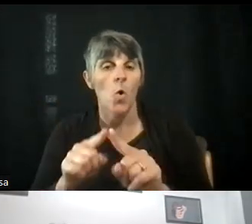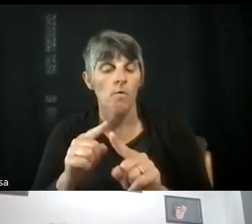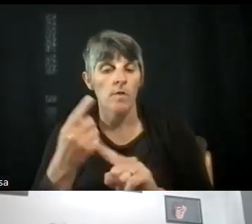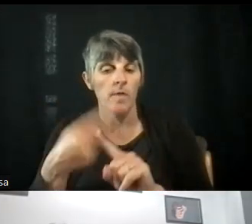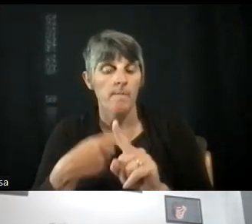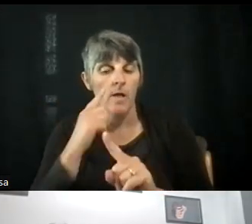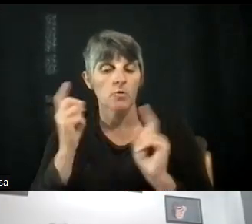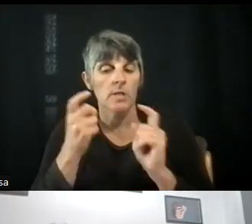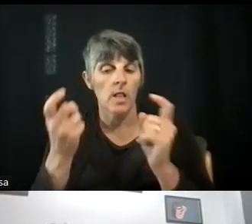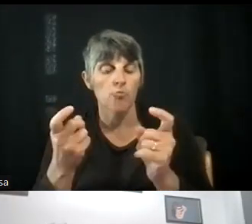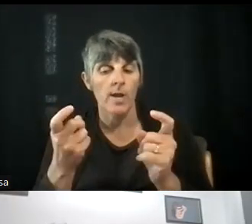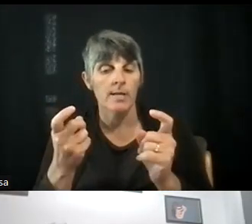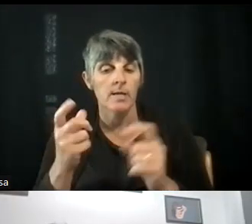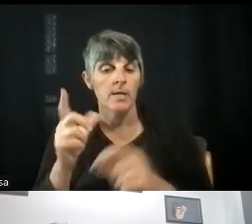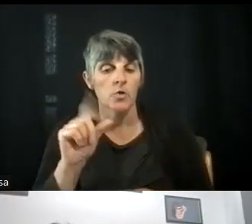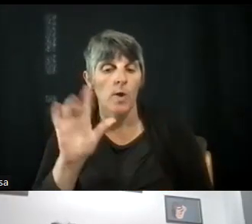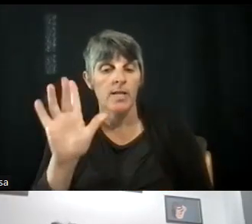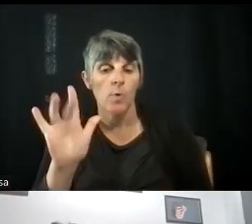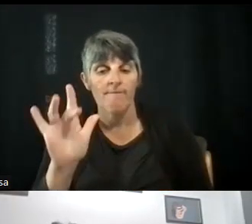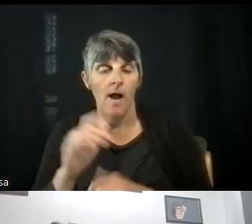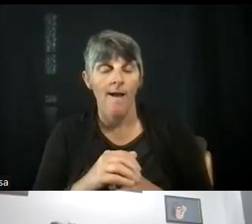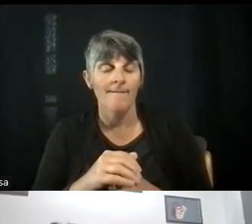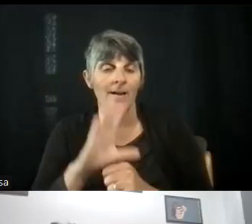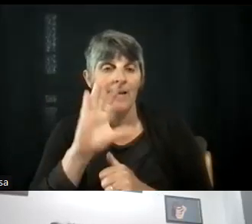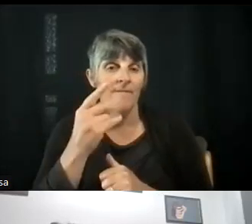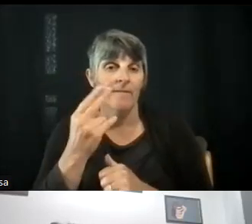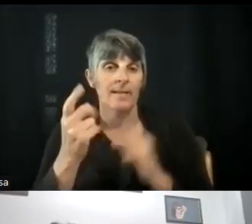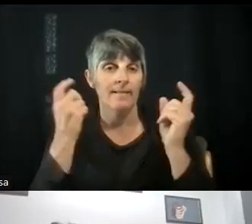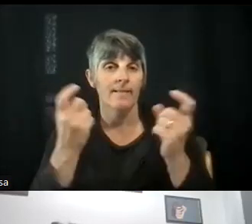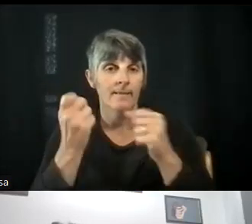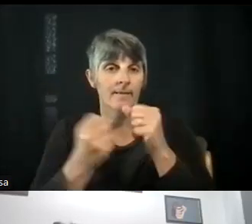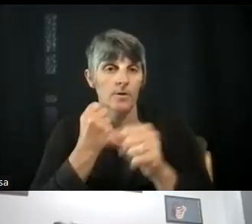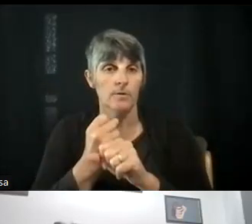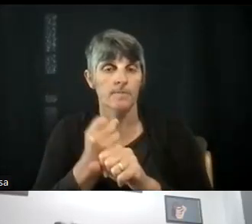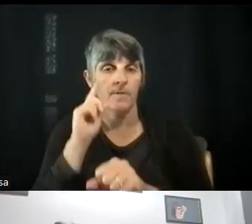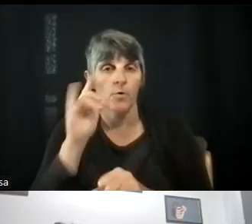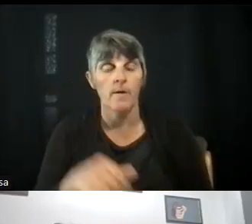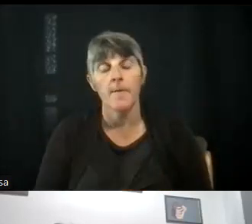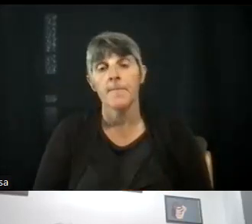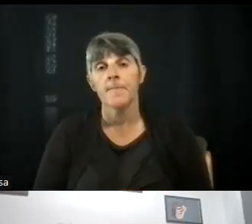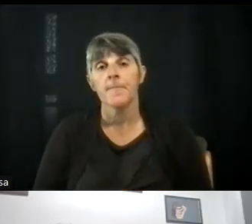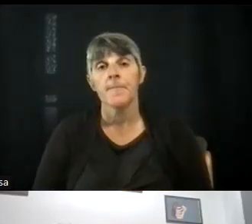to celebrate the 2025, the 50 years of that.